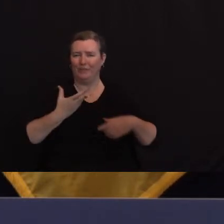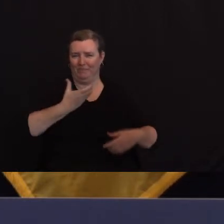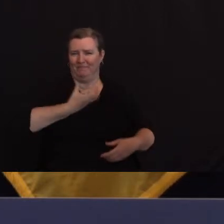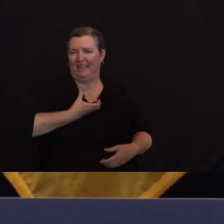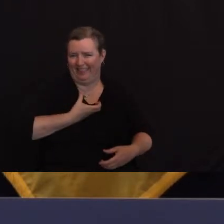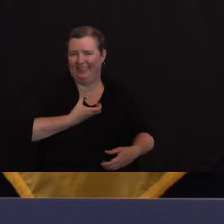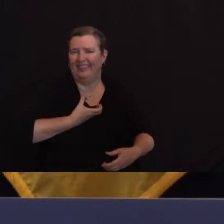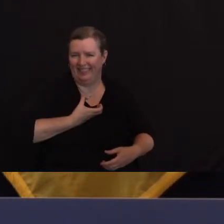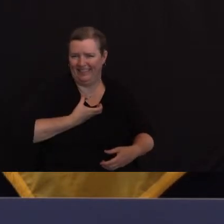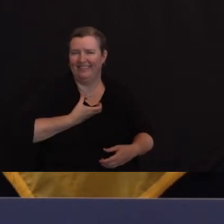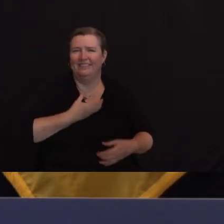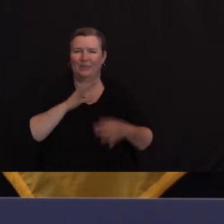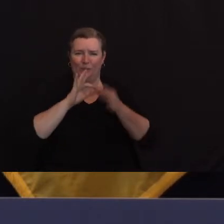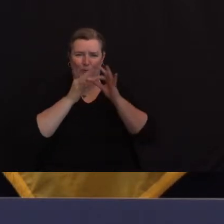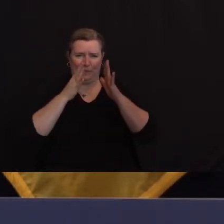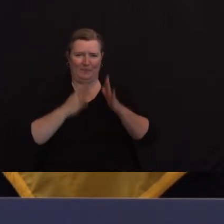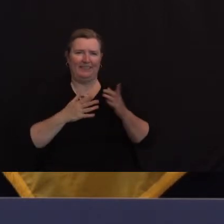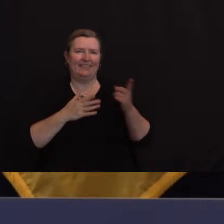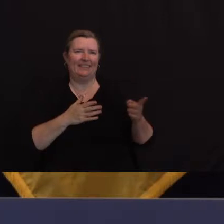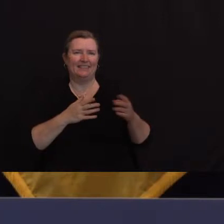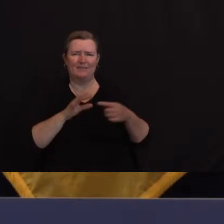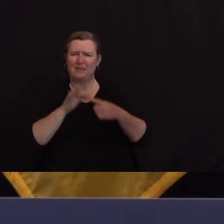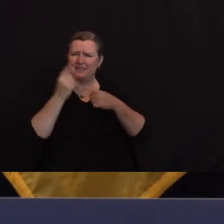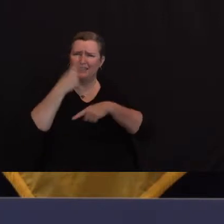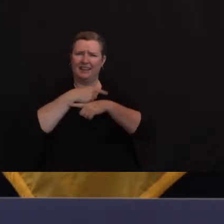special day for Trenton and for New Jersey.